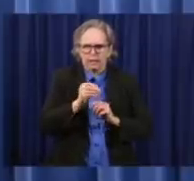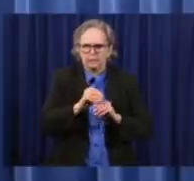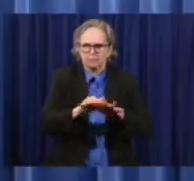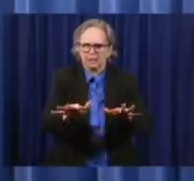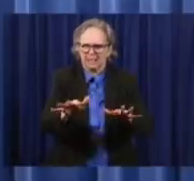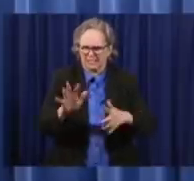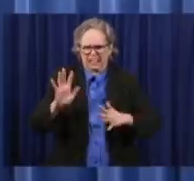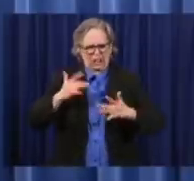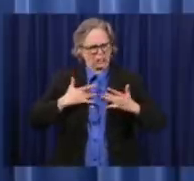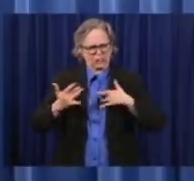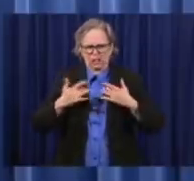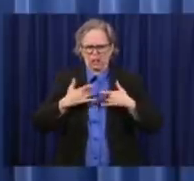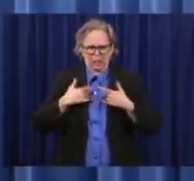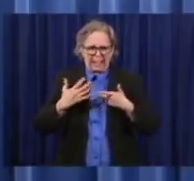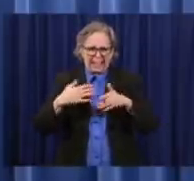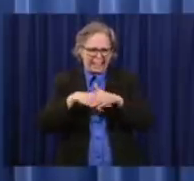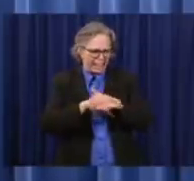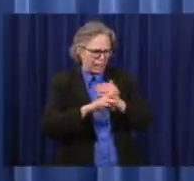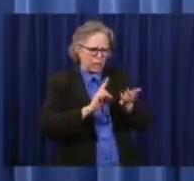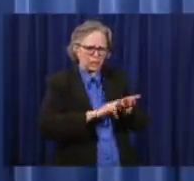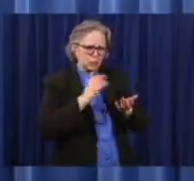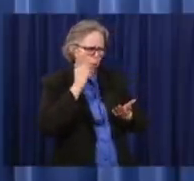person went into an environment